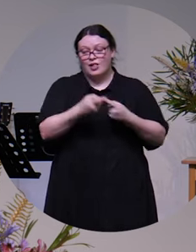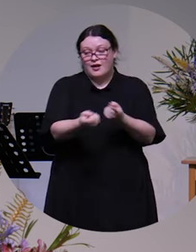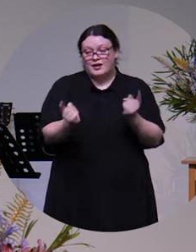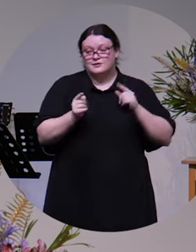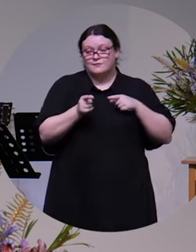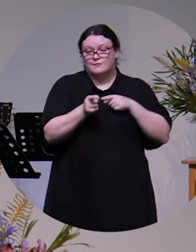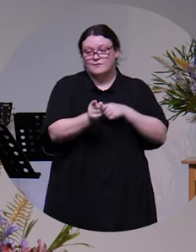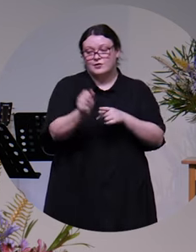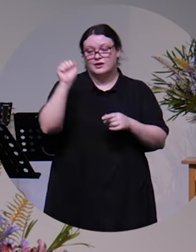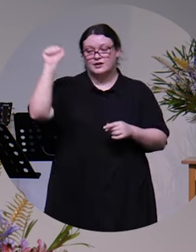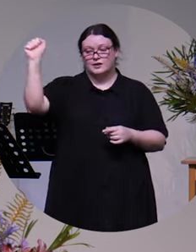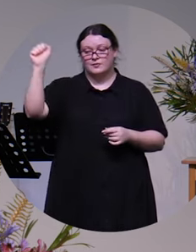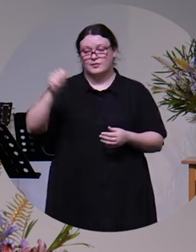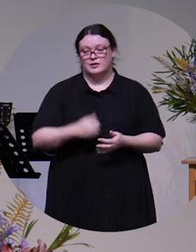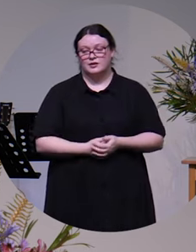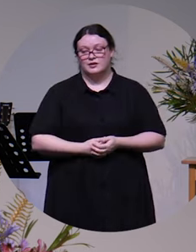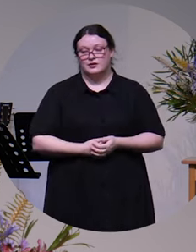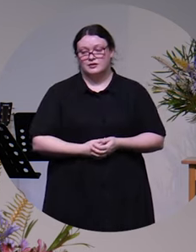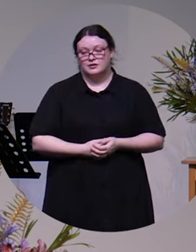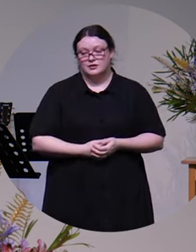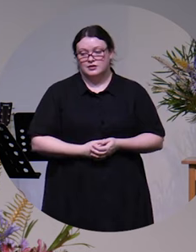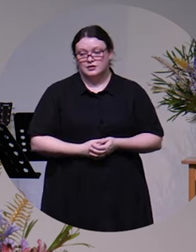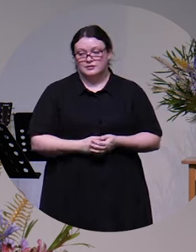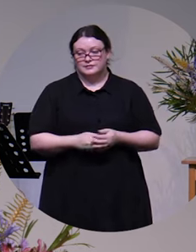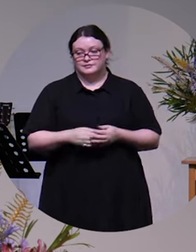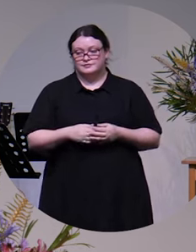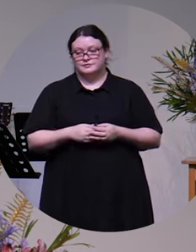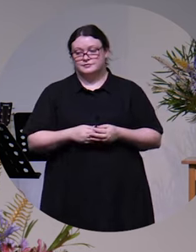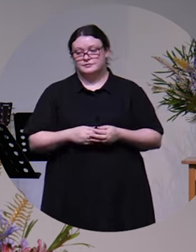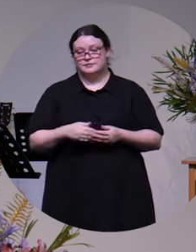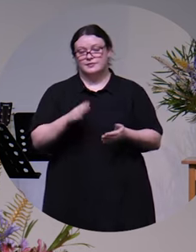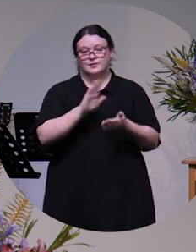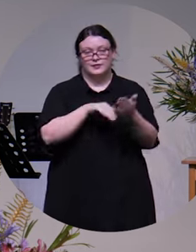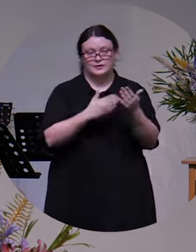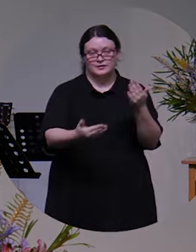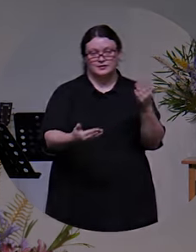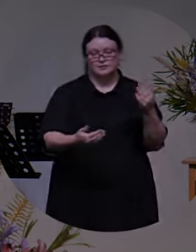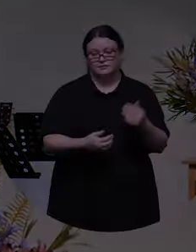son, full of grace and truth. Amen.